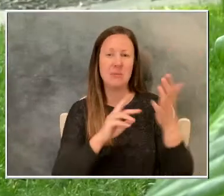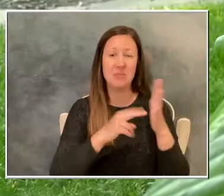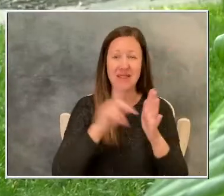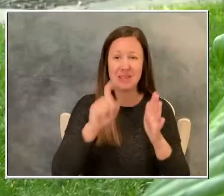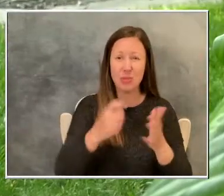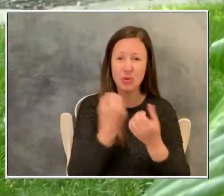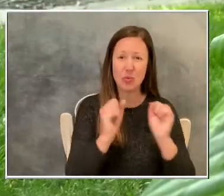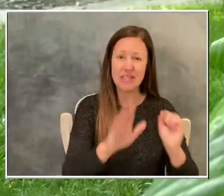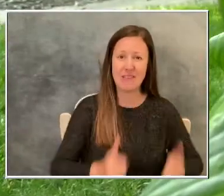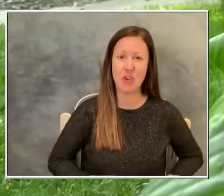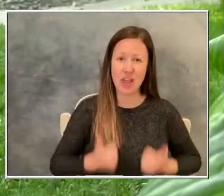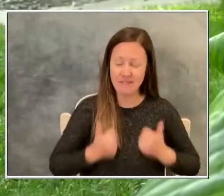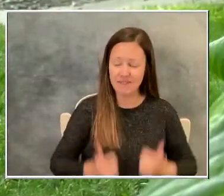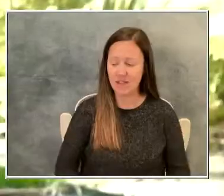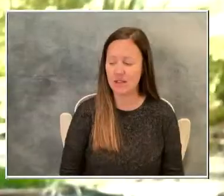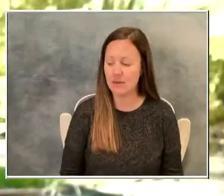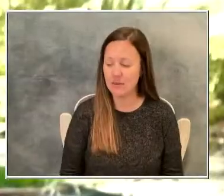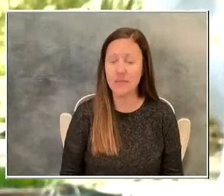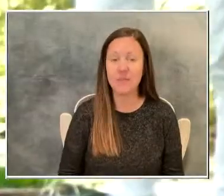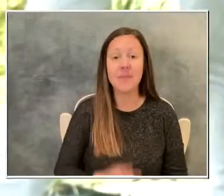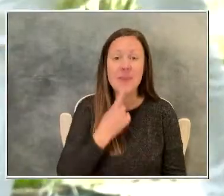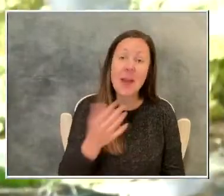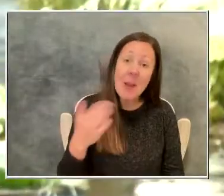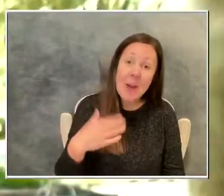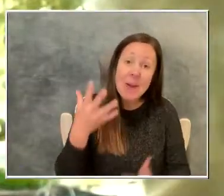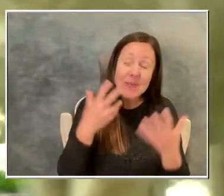Come on, buddy. You want to go look at the flowers?